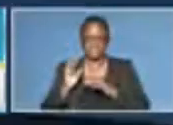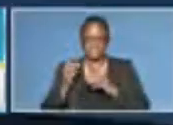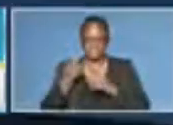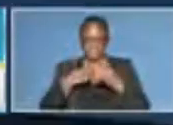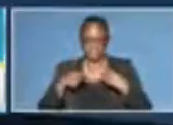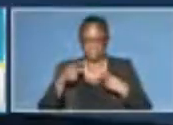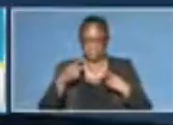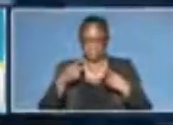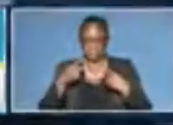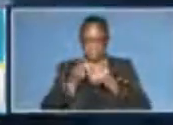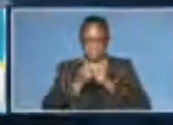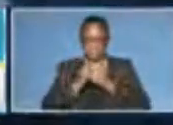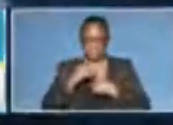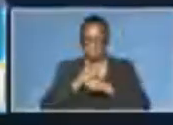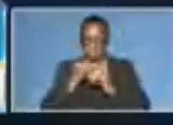all happen.